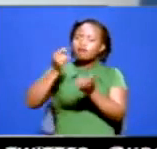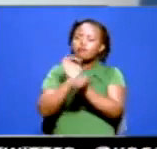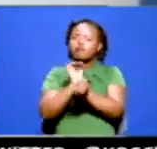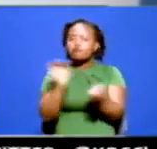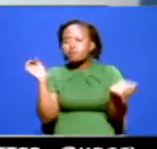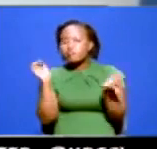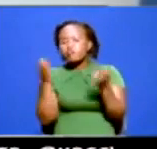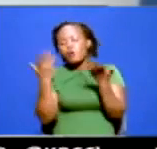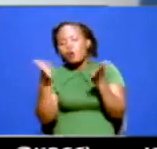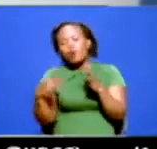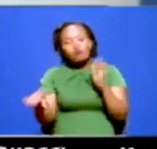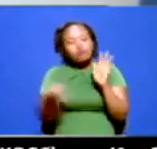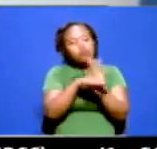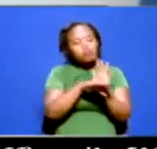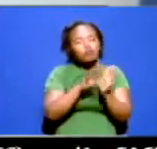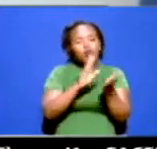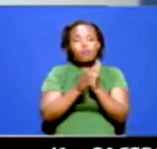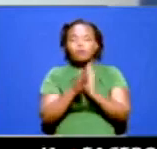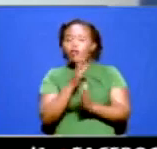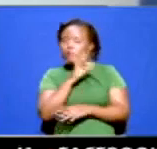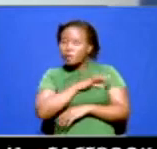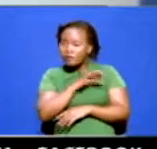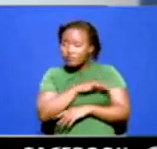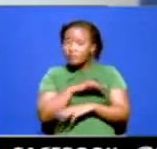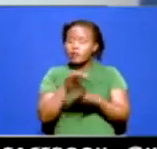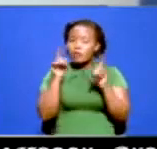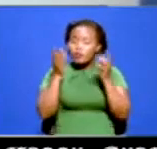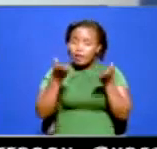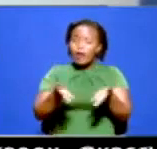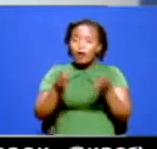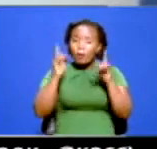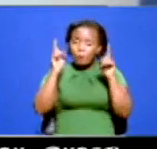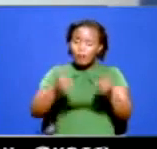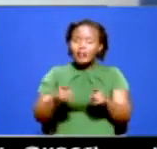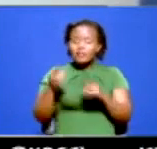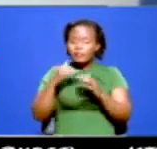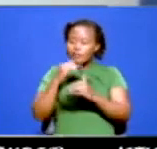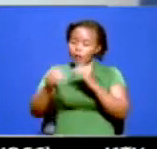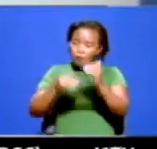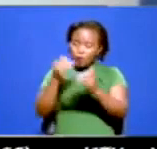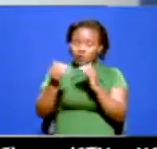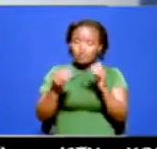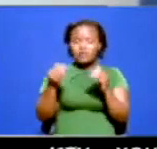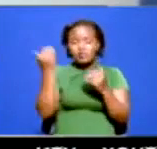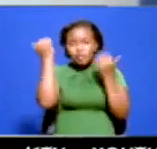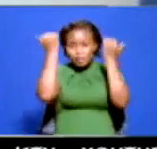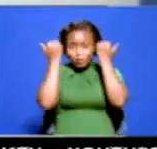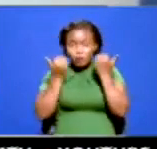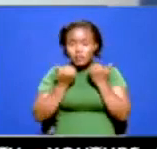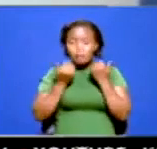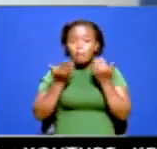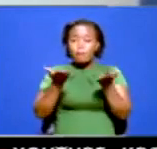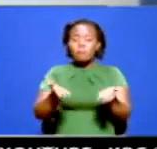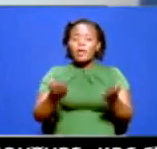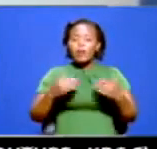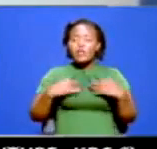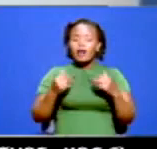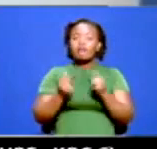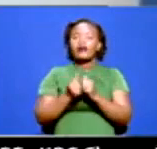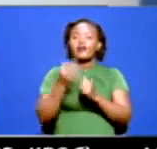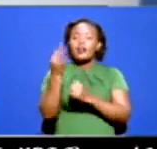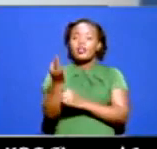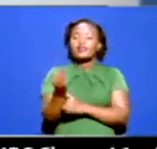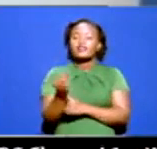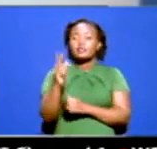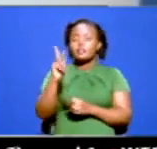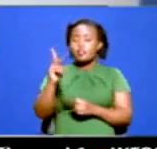without benefits. Now we are taking them to court-martial. As we speak, there are 13 of them who are lined up